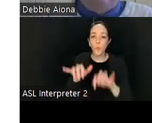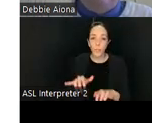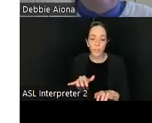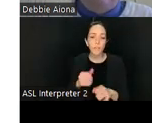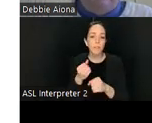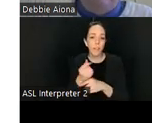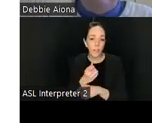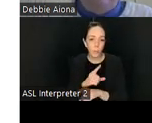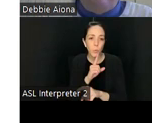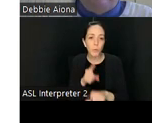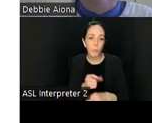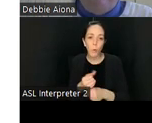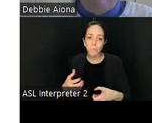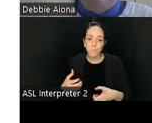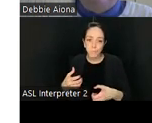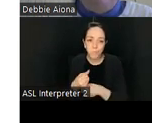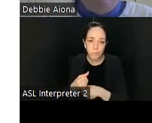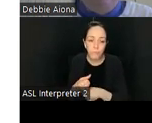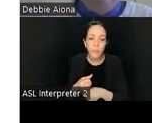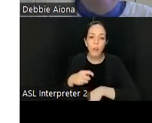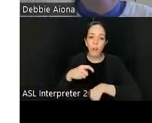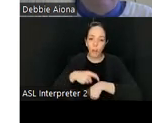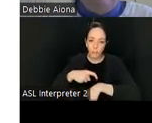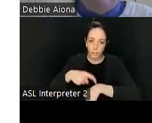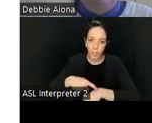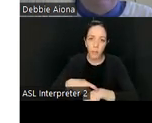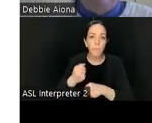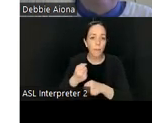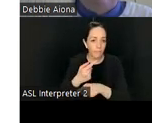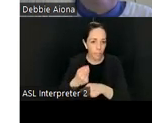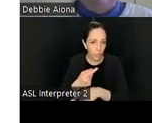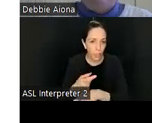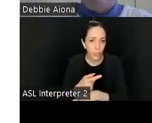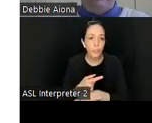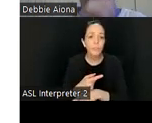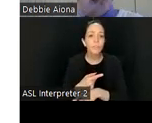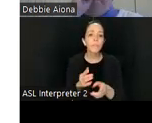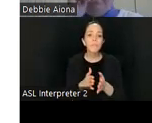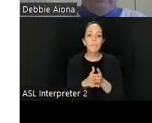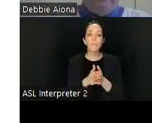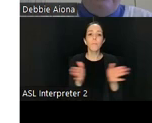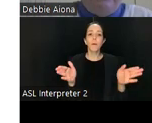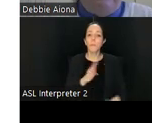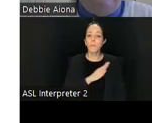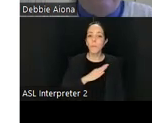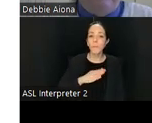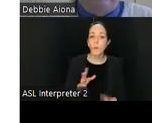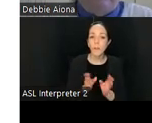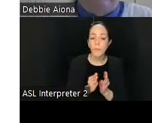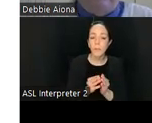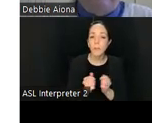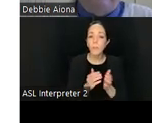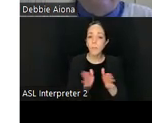a consistent date each year. The report will be presented at a public oversight board meeting with public comment and